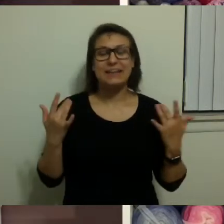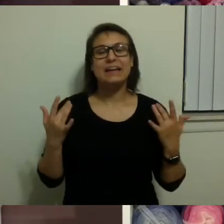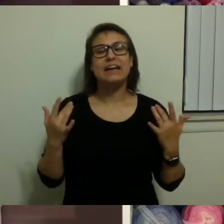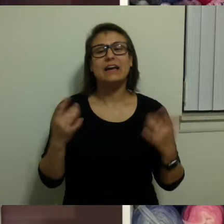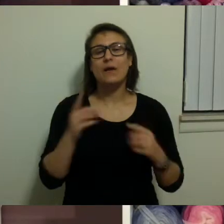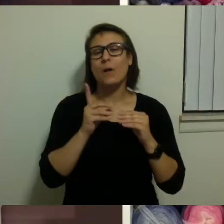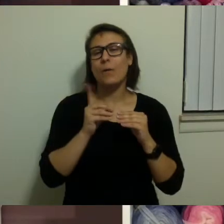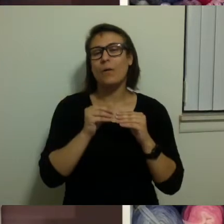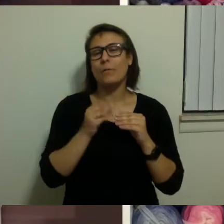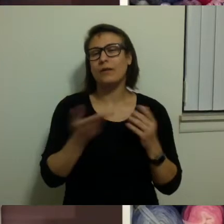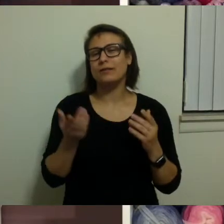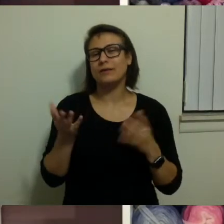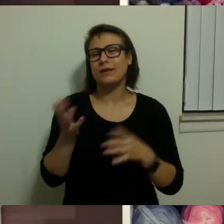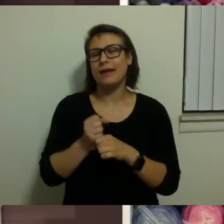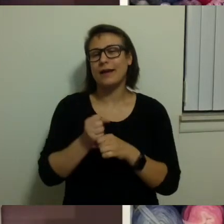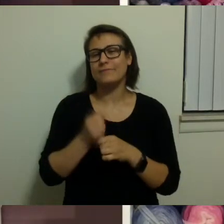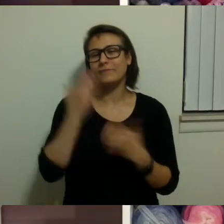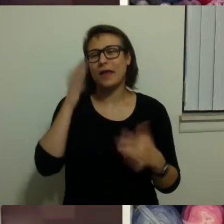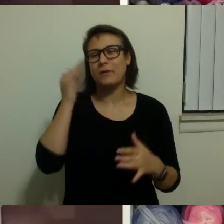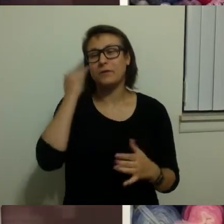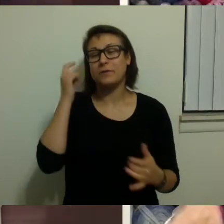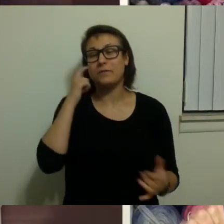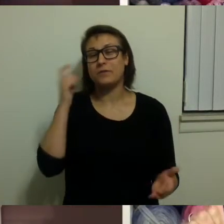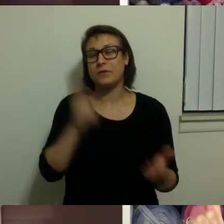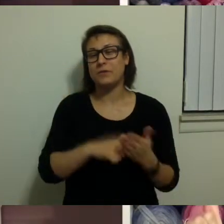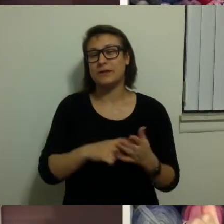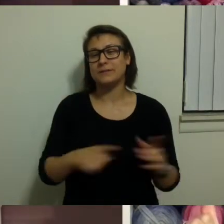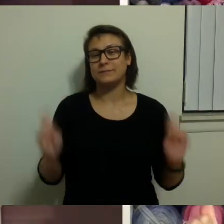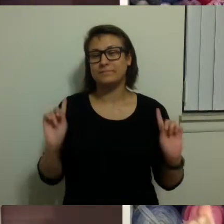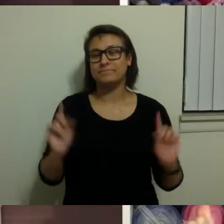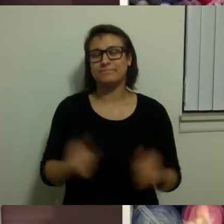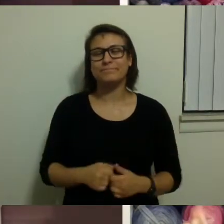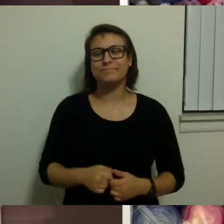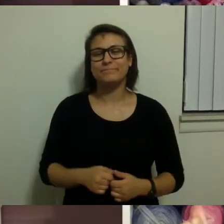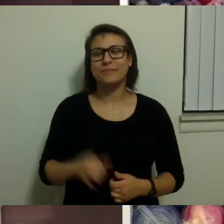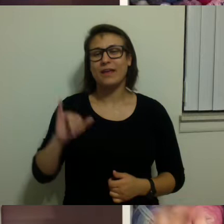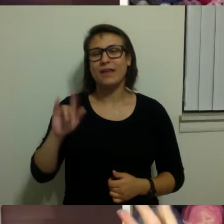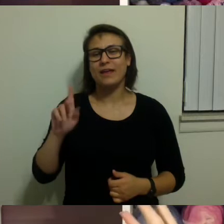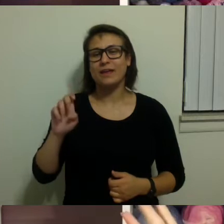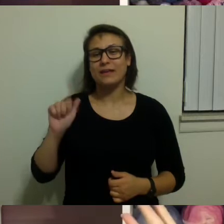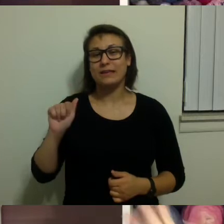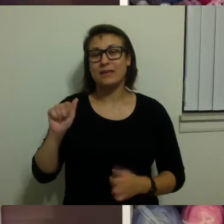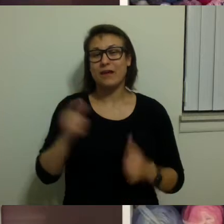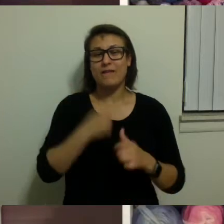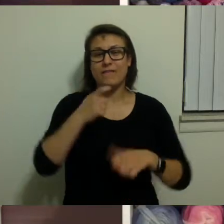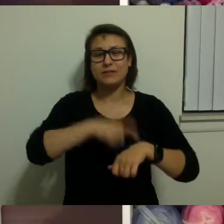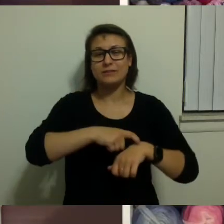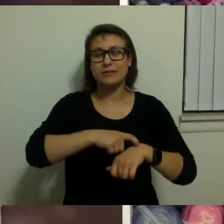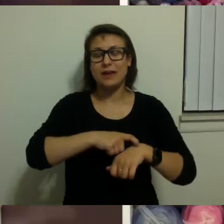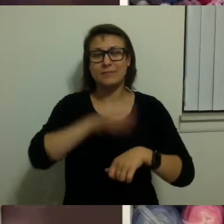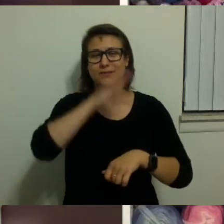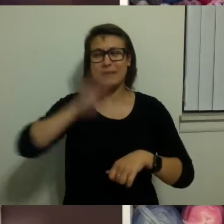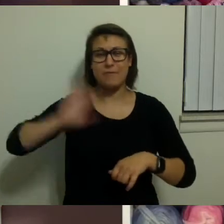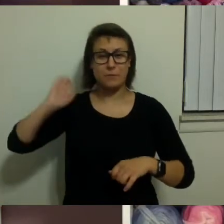I have one more acquisition. I don't know if you noticed, but I went to IKEA for the first time ever, and